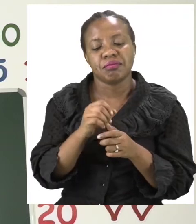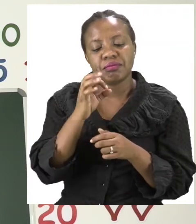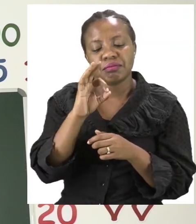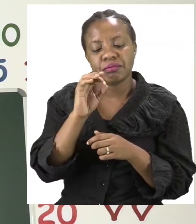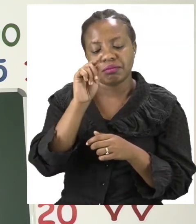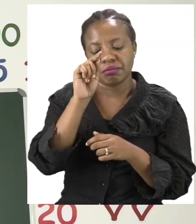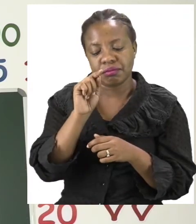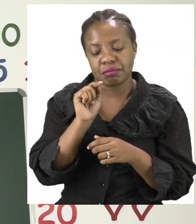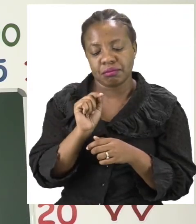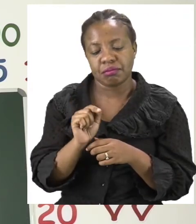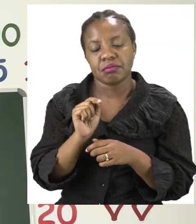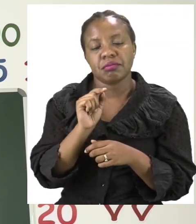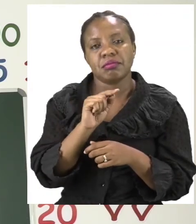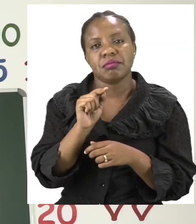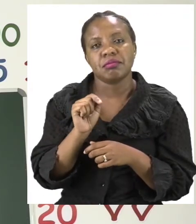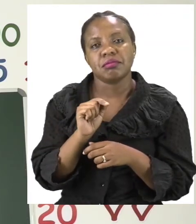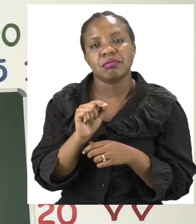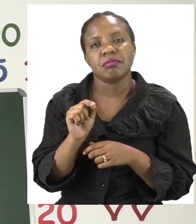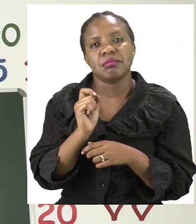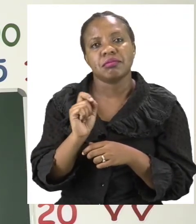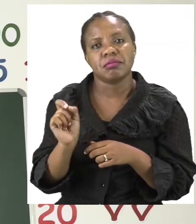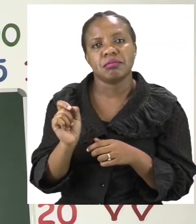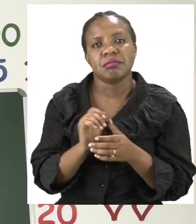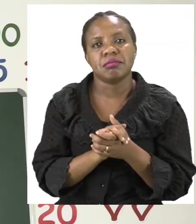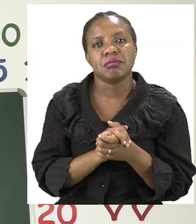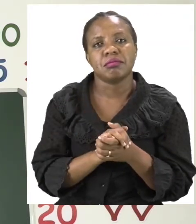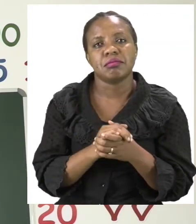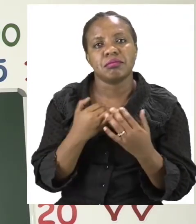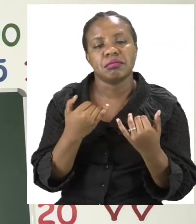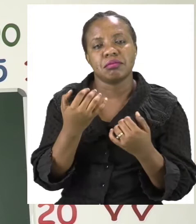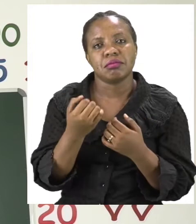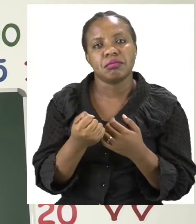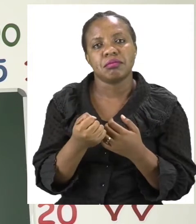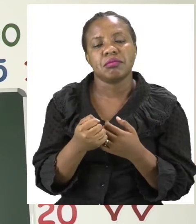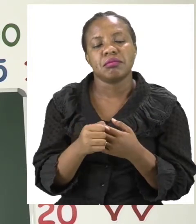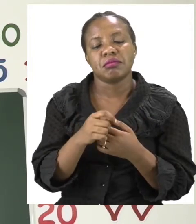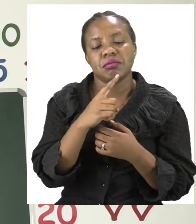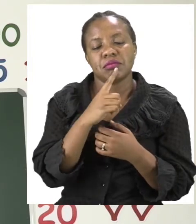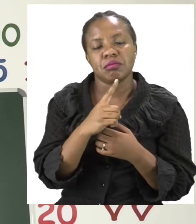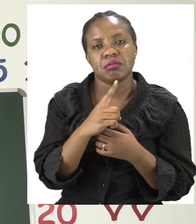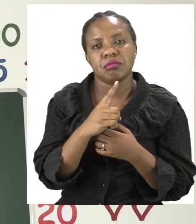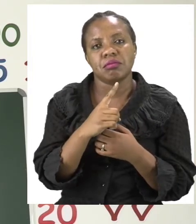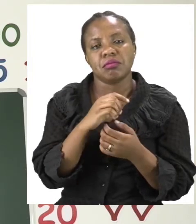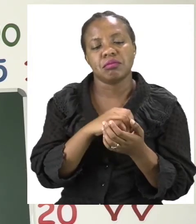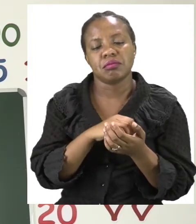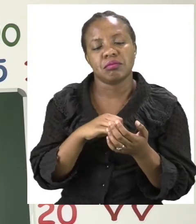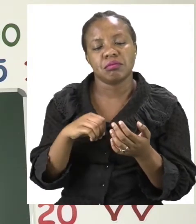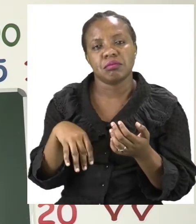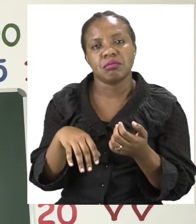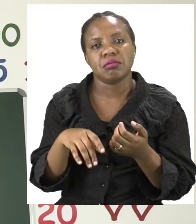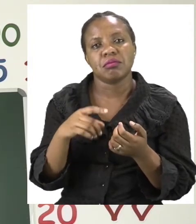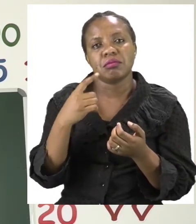box. And then now we have 1 take away 1. So if I have